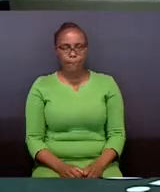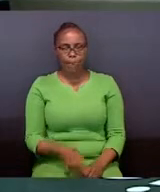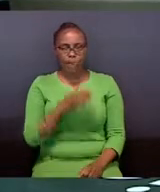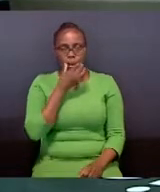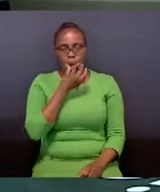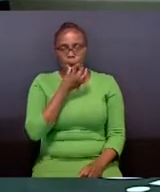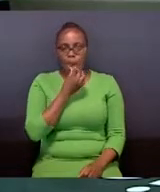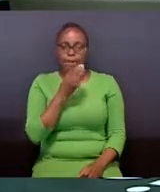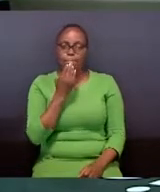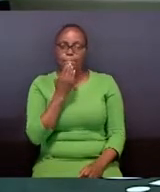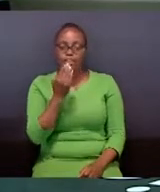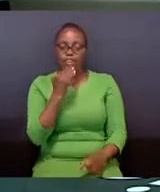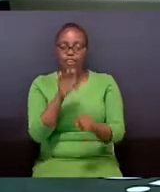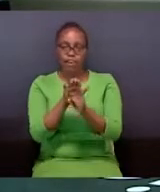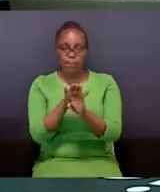Thank you very much.